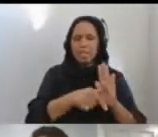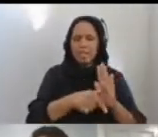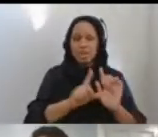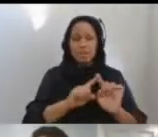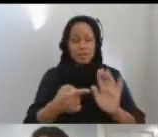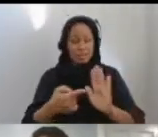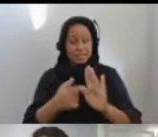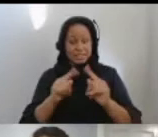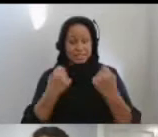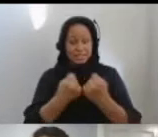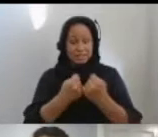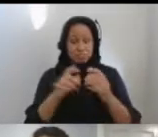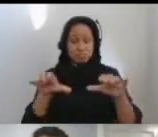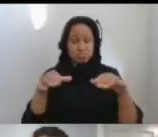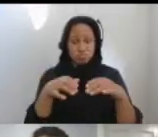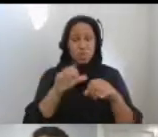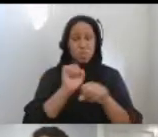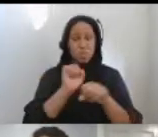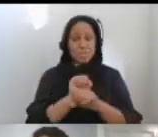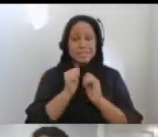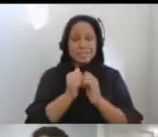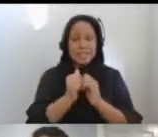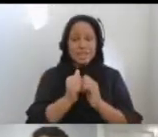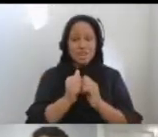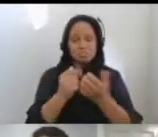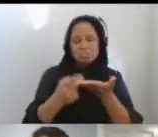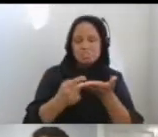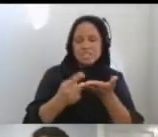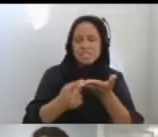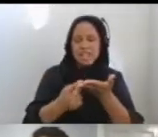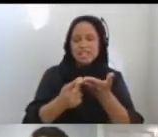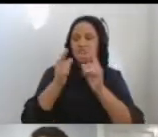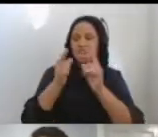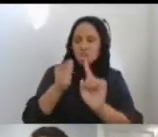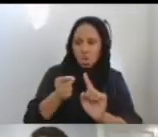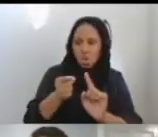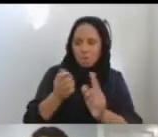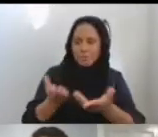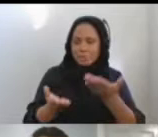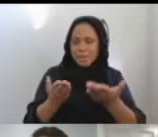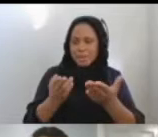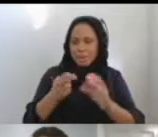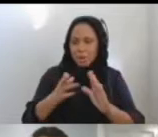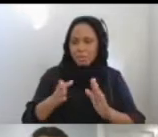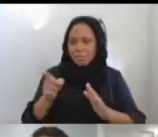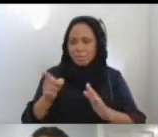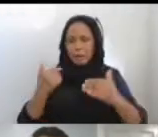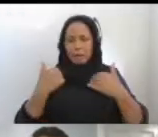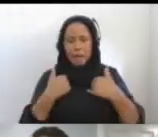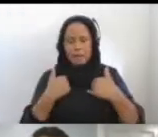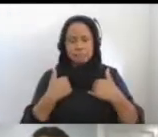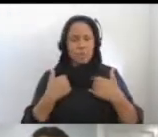works together to talk about what are some goals that the participant may have, what are some things that can be